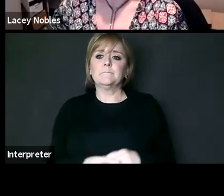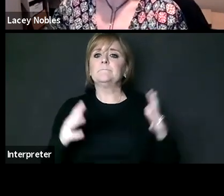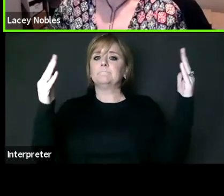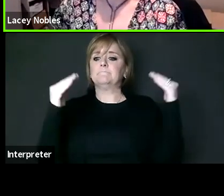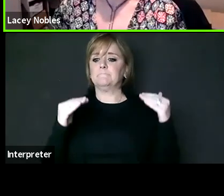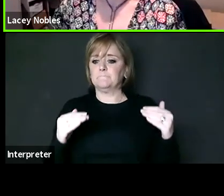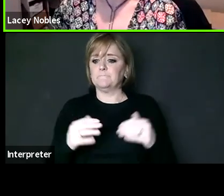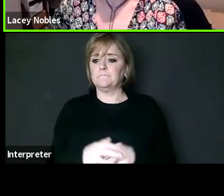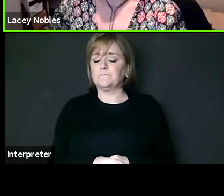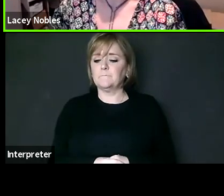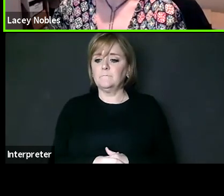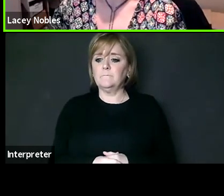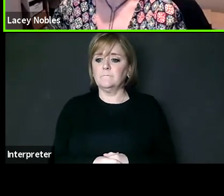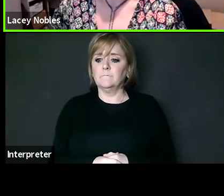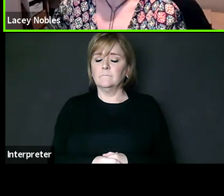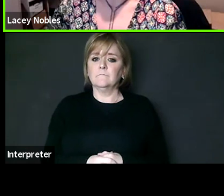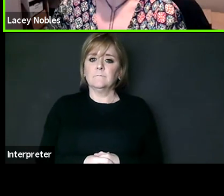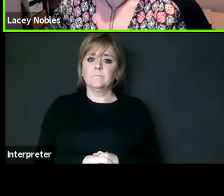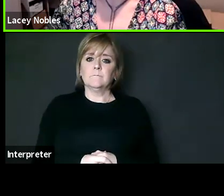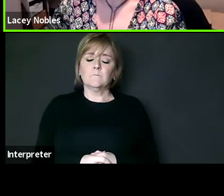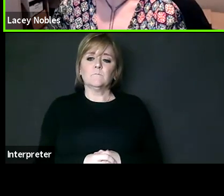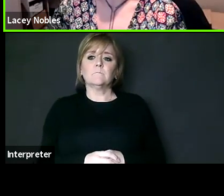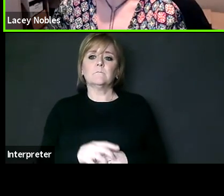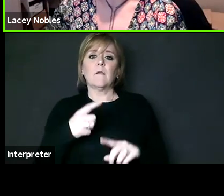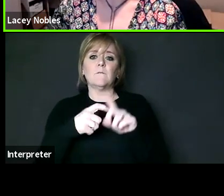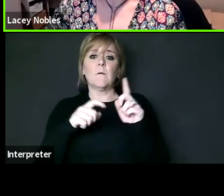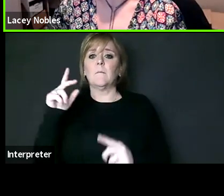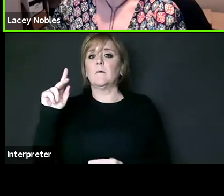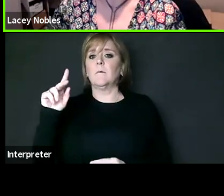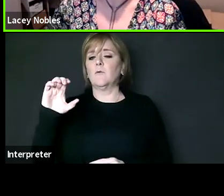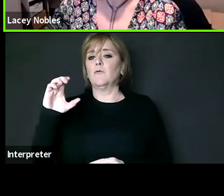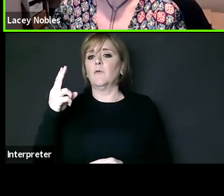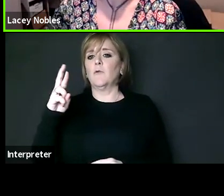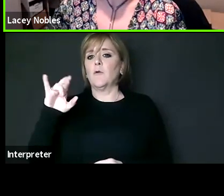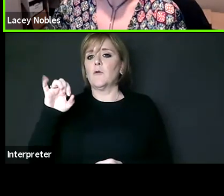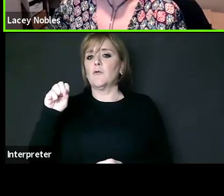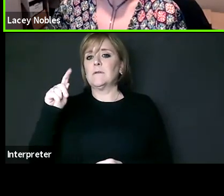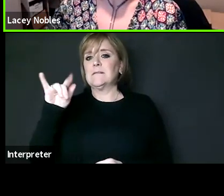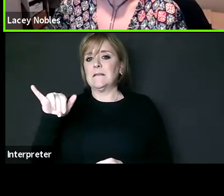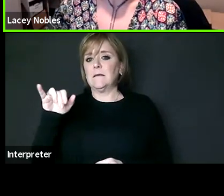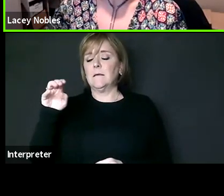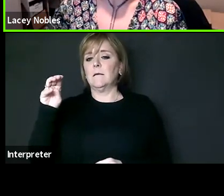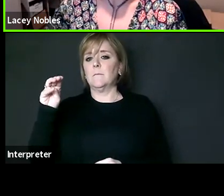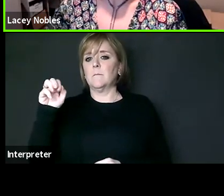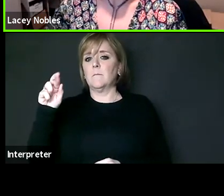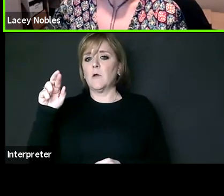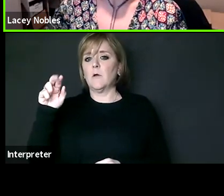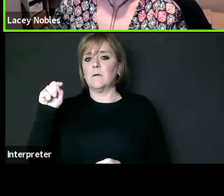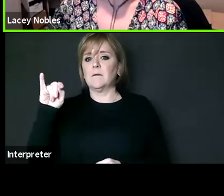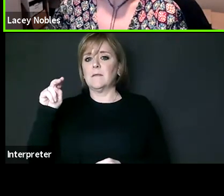Okay, and our next question is from Christy Martinez Garcia.